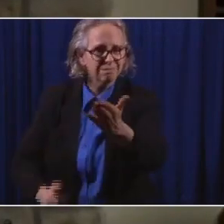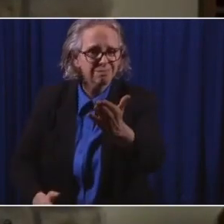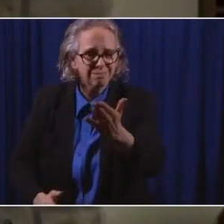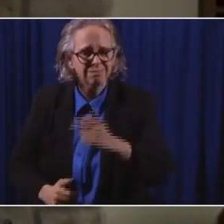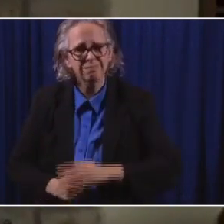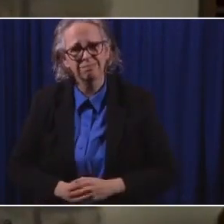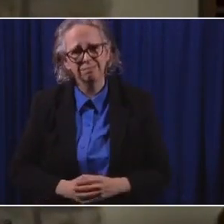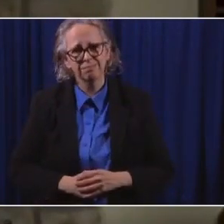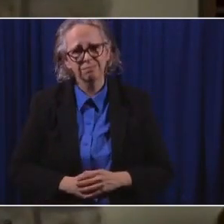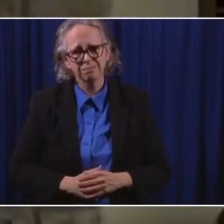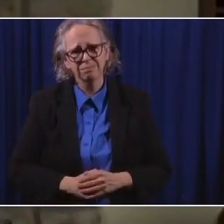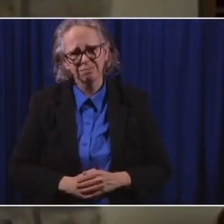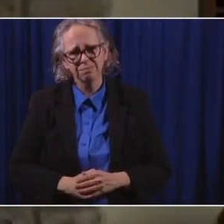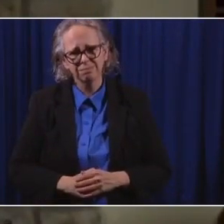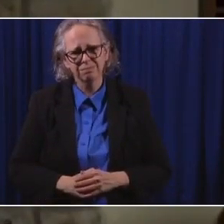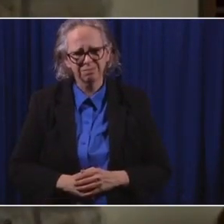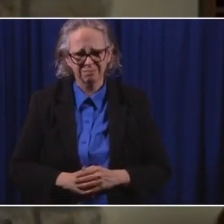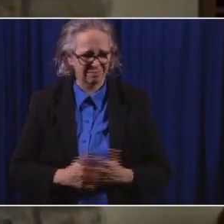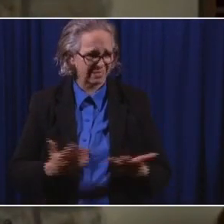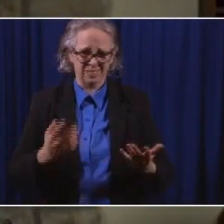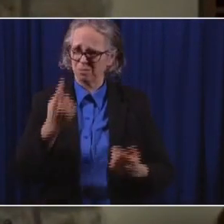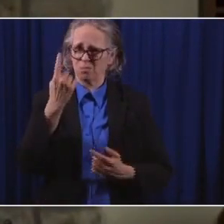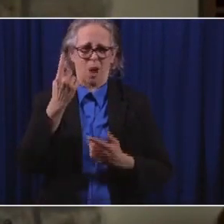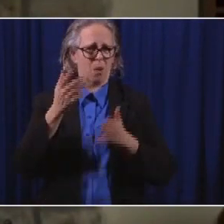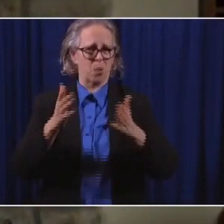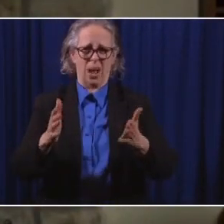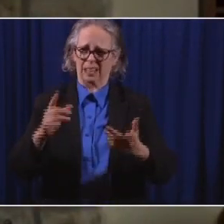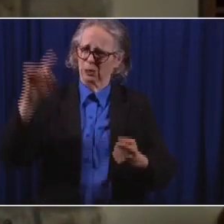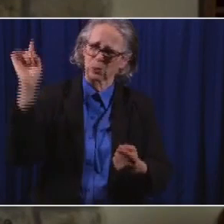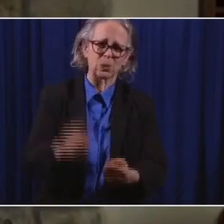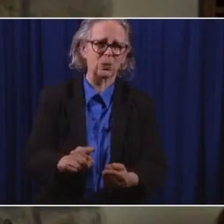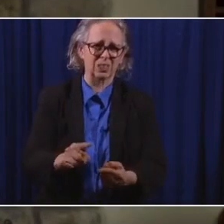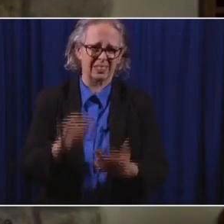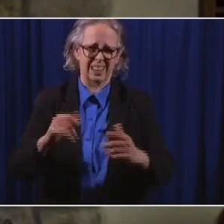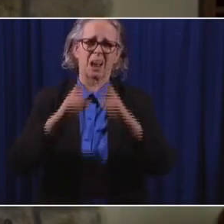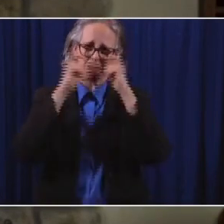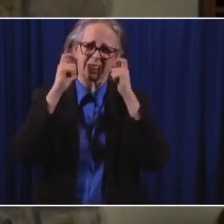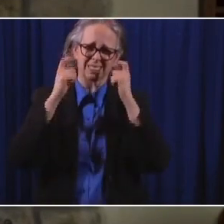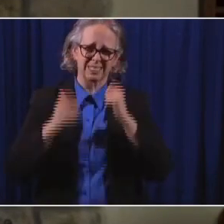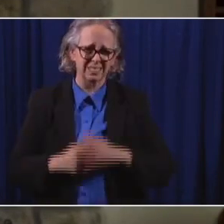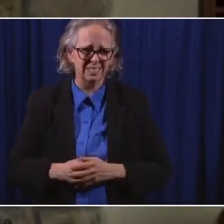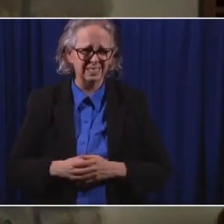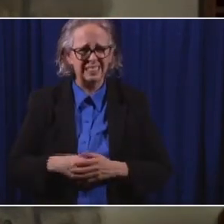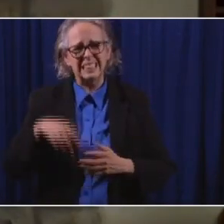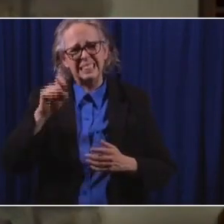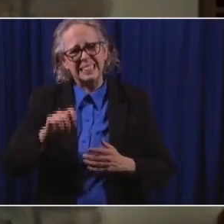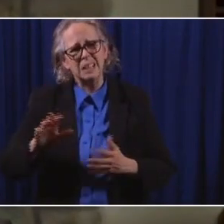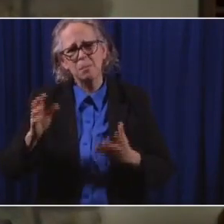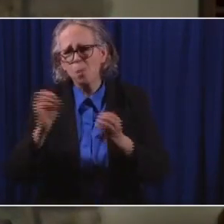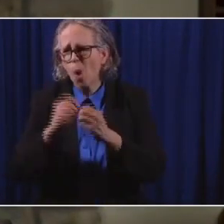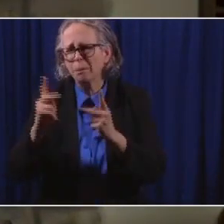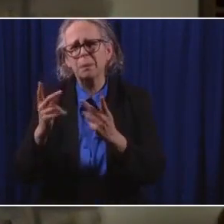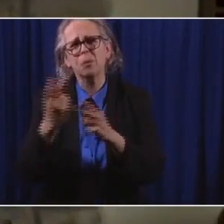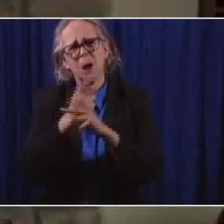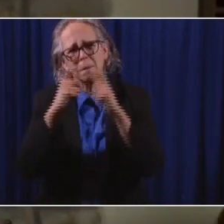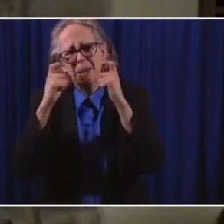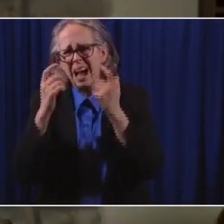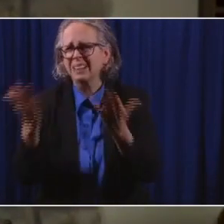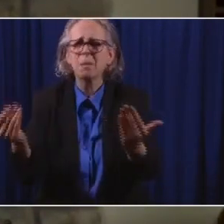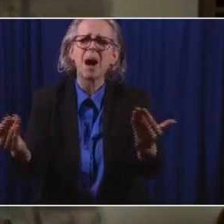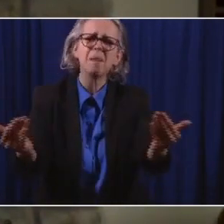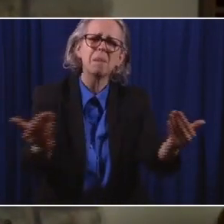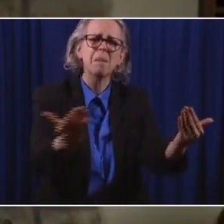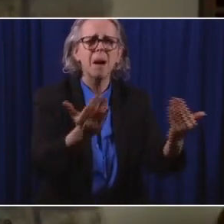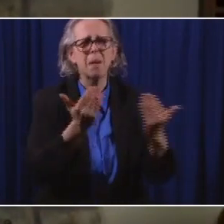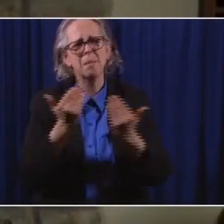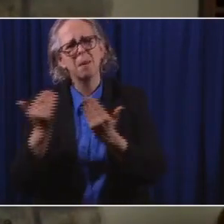knock these number of cases down. We've got to see more mask wearing, and Ohioans have proven they